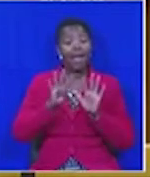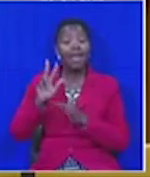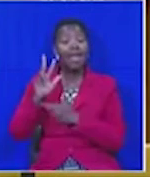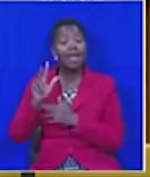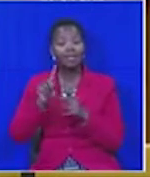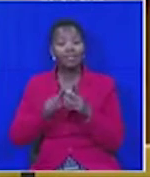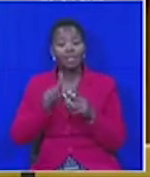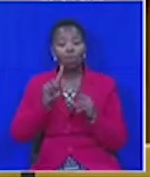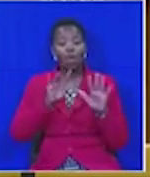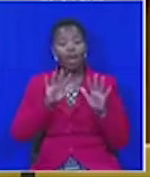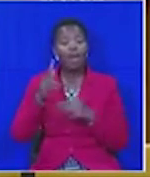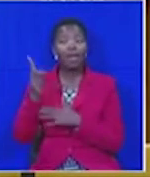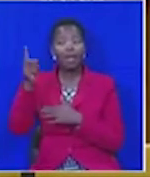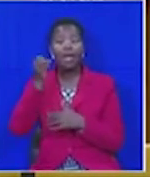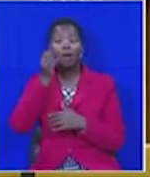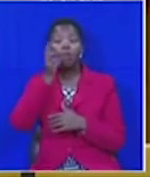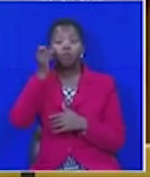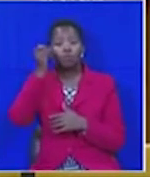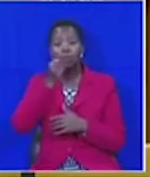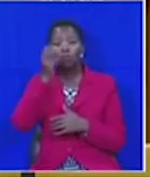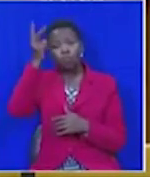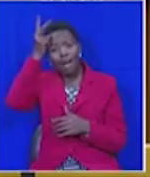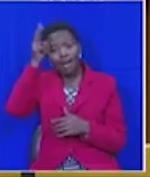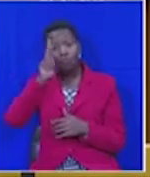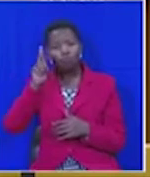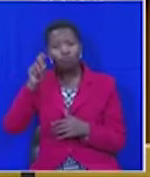Bushbuckridge, we used to measure, we used to